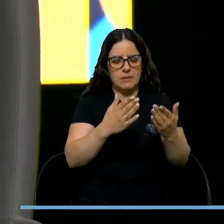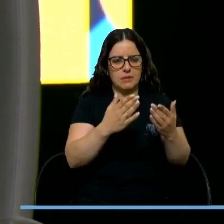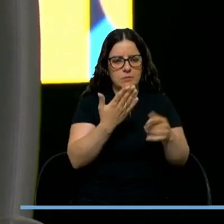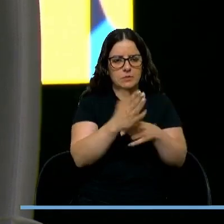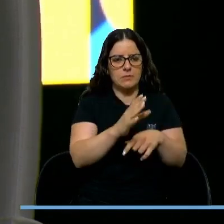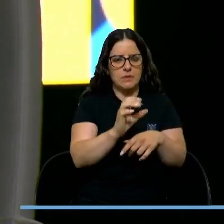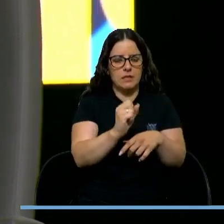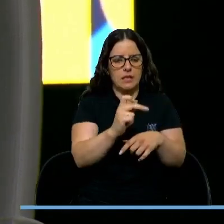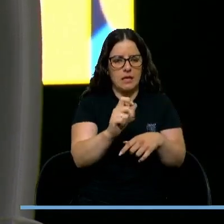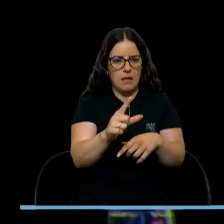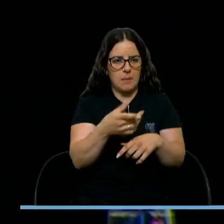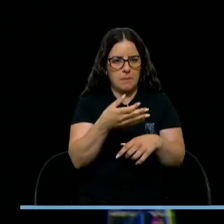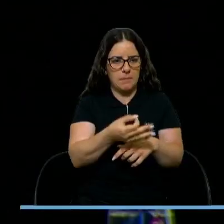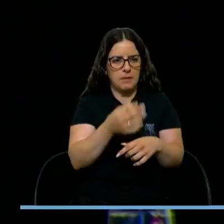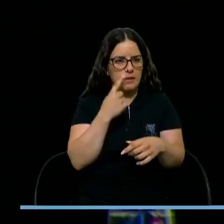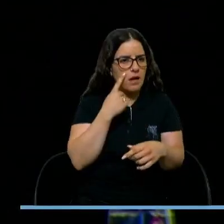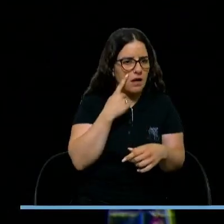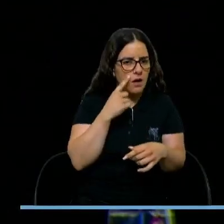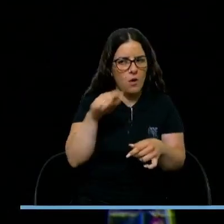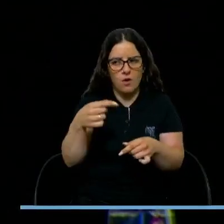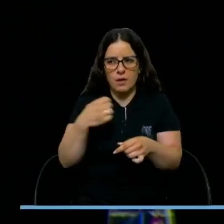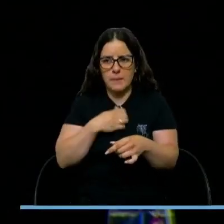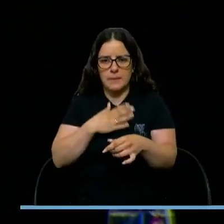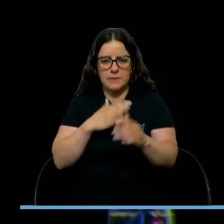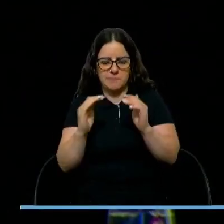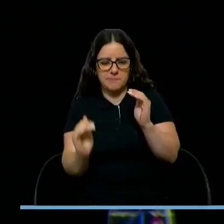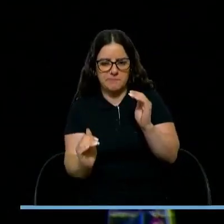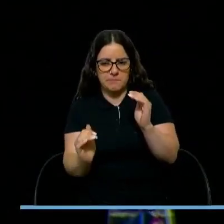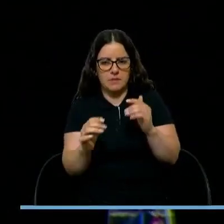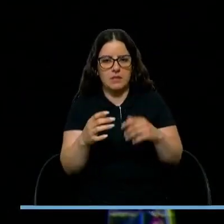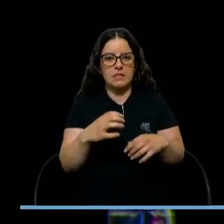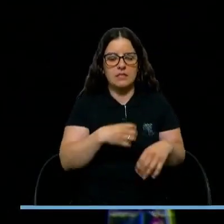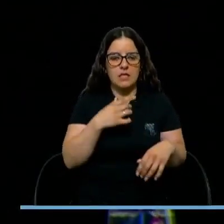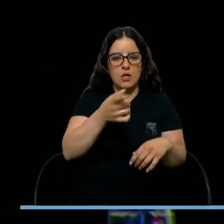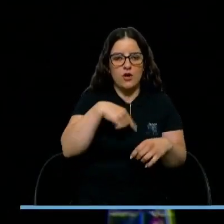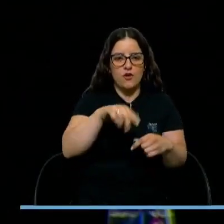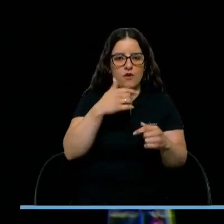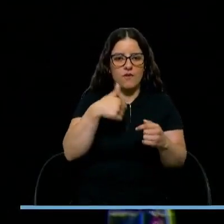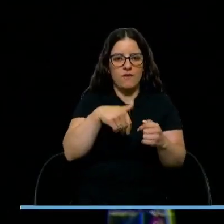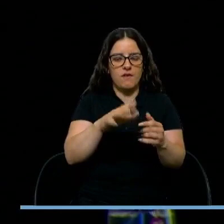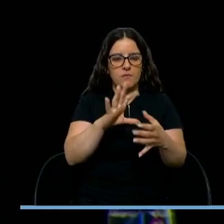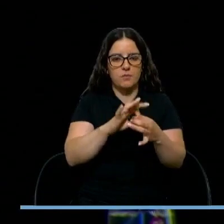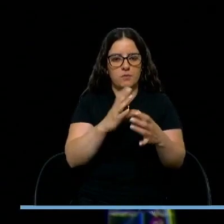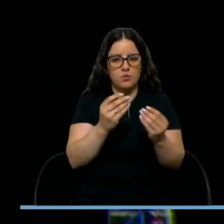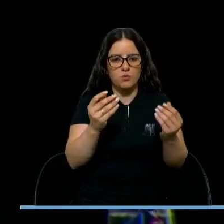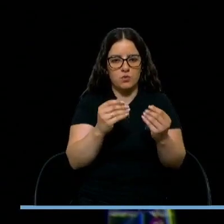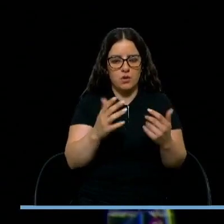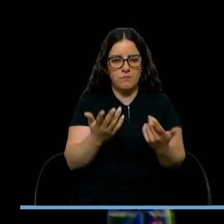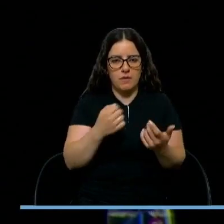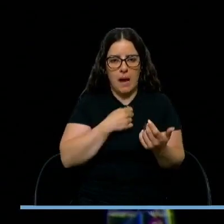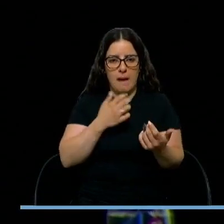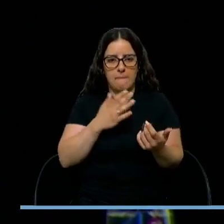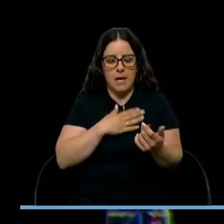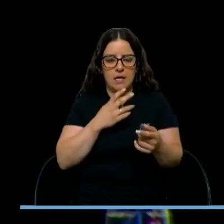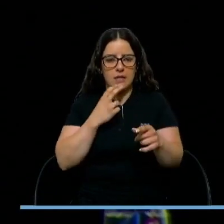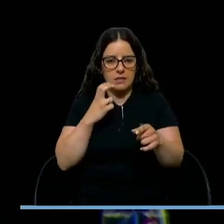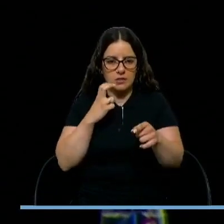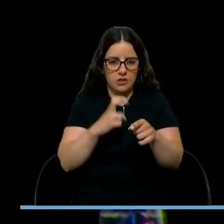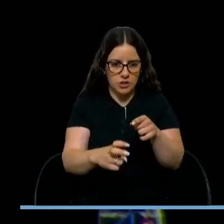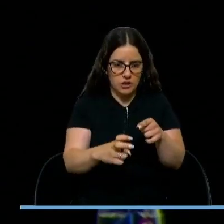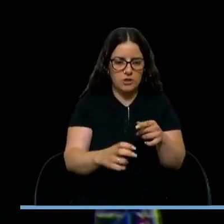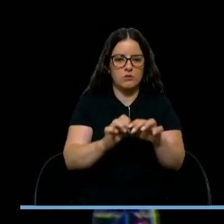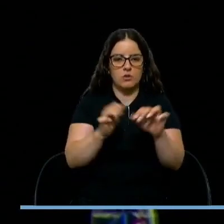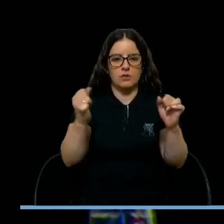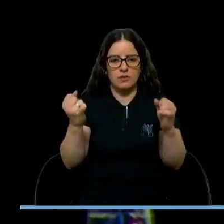That's why your sustainability is more focused. I think it's more focused on it's the energy